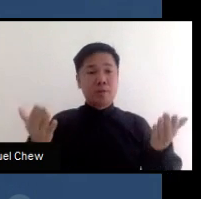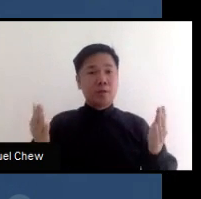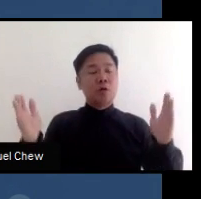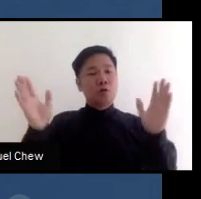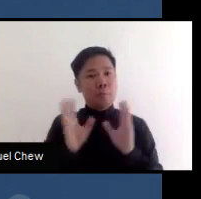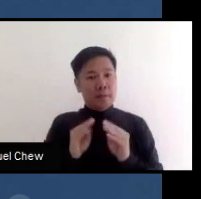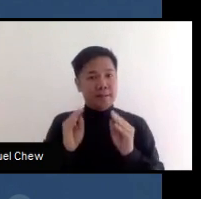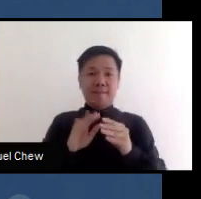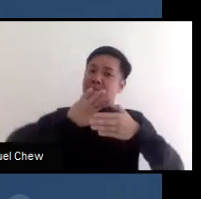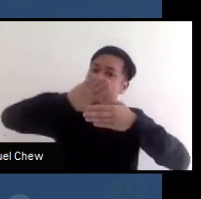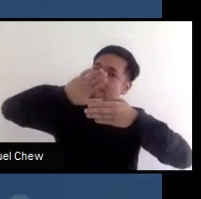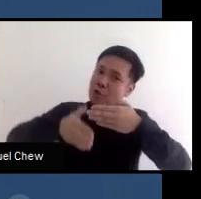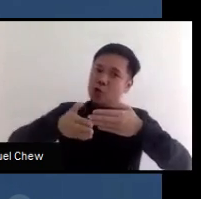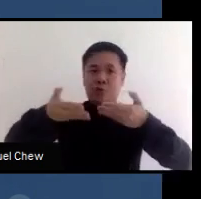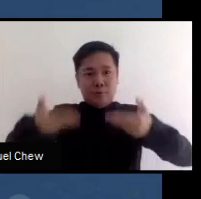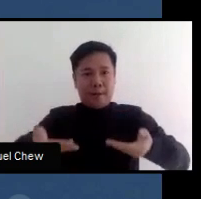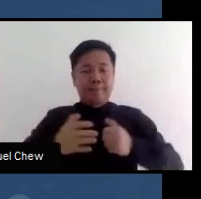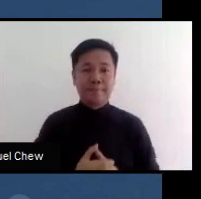for today.